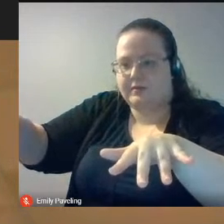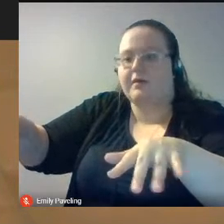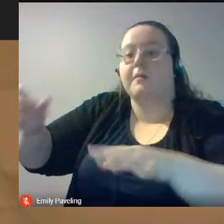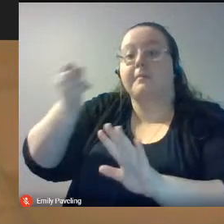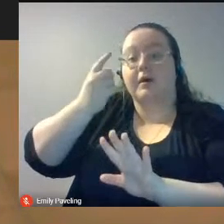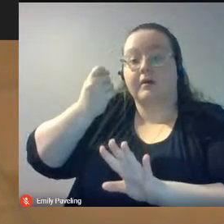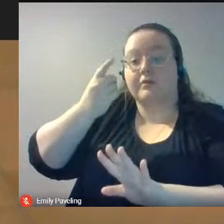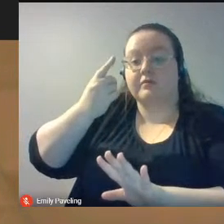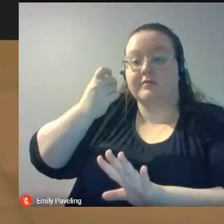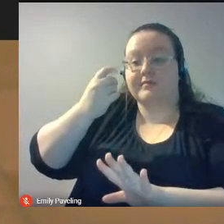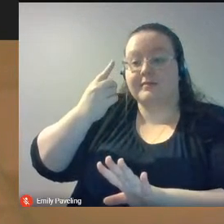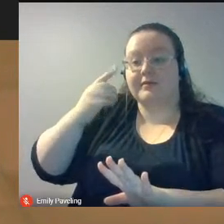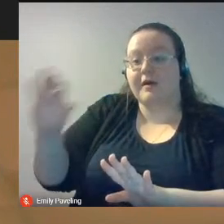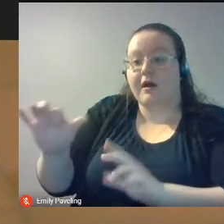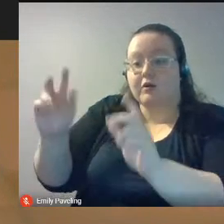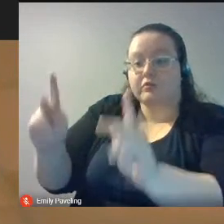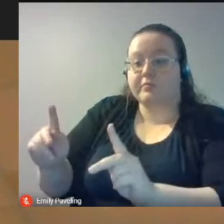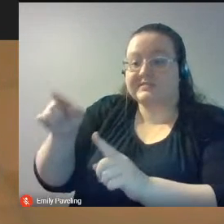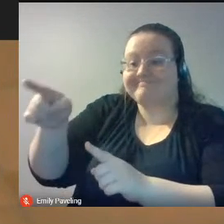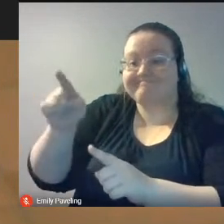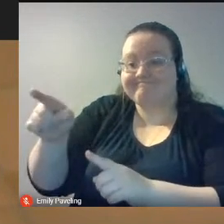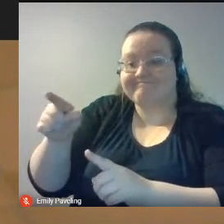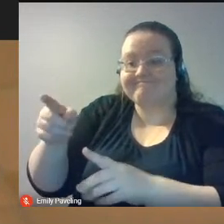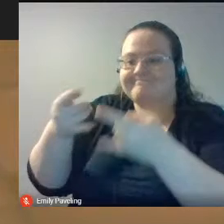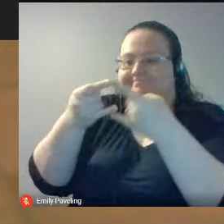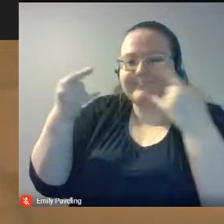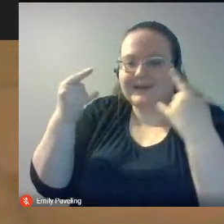these non-medical masks don't filter